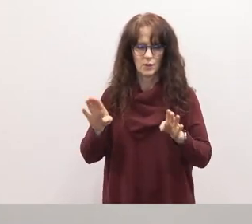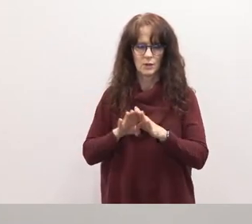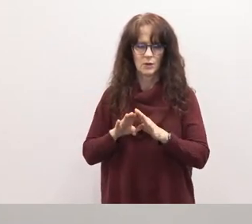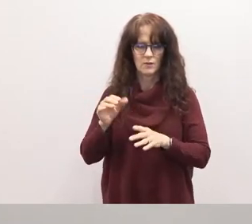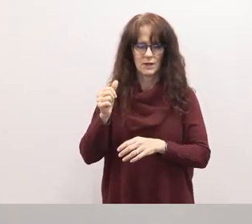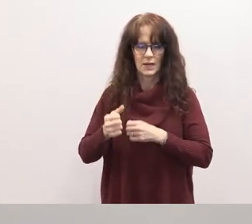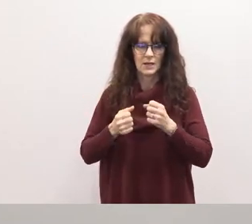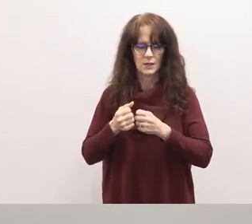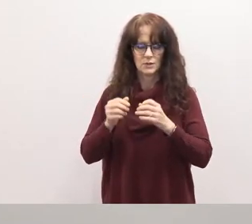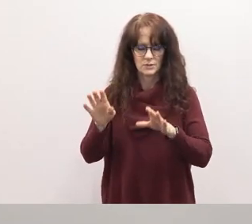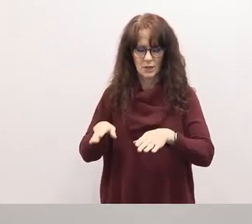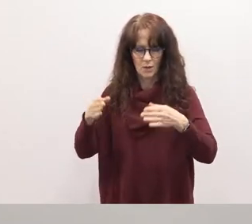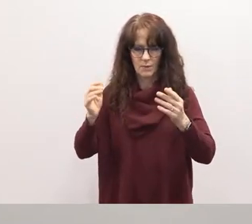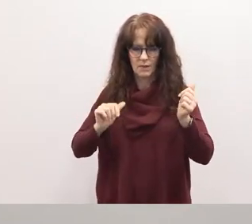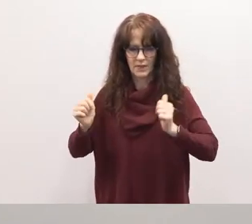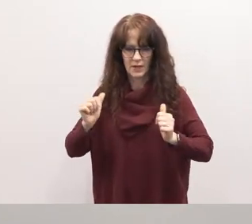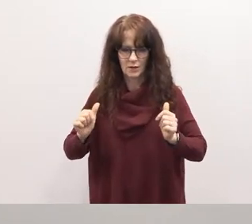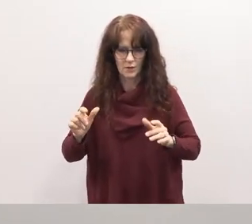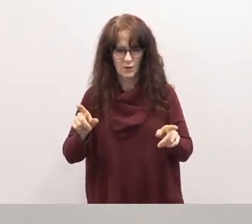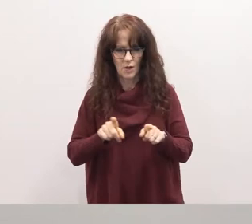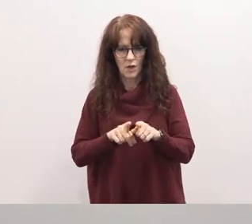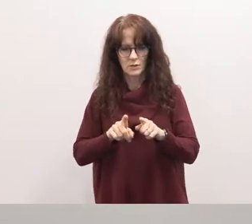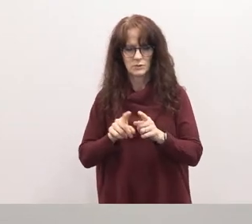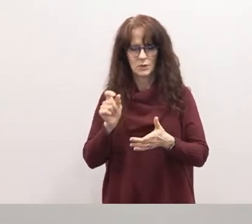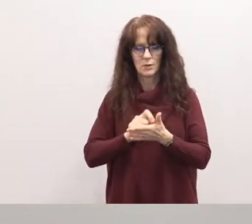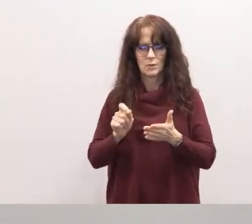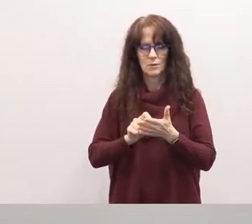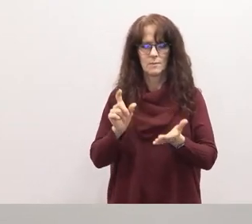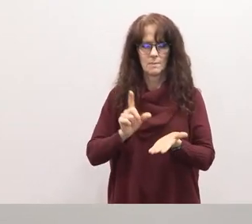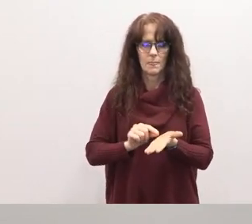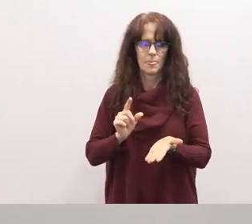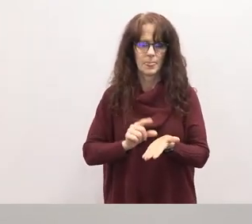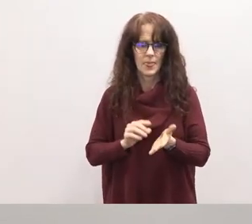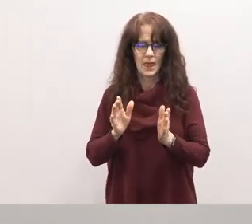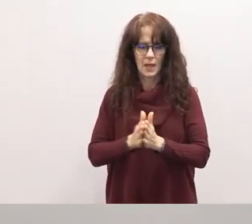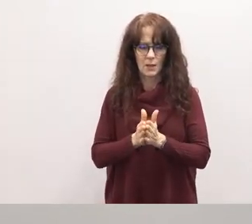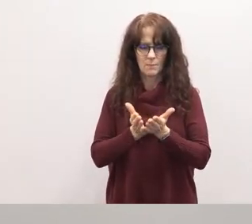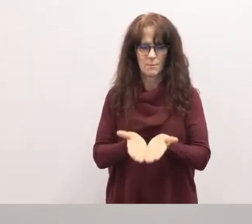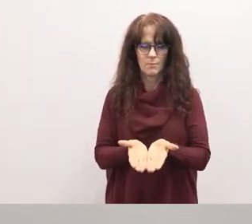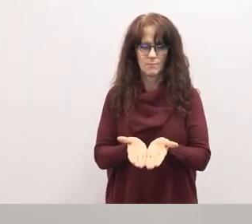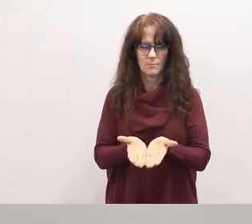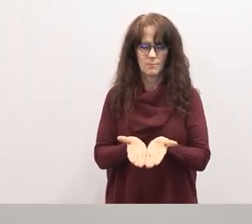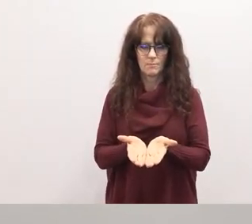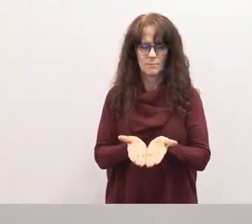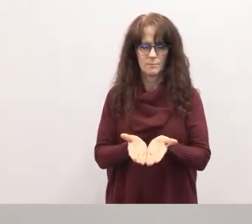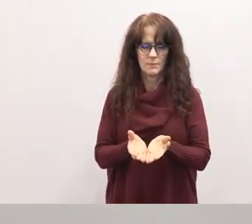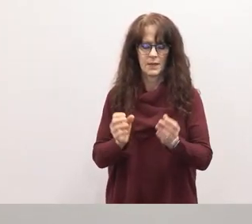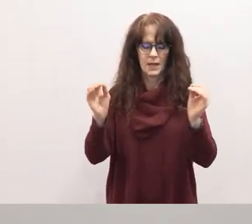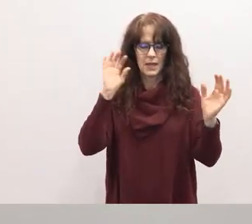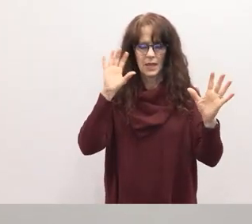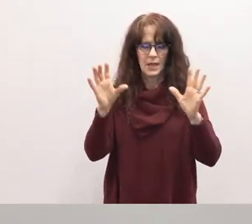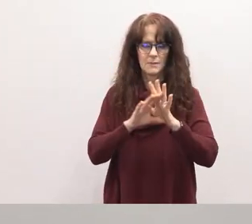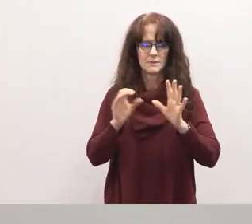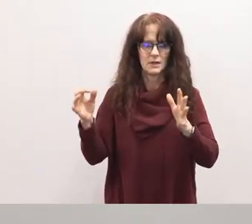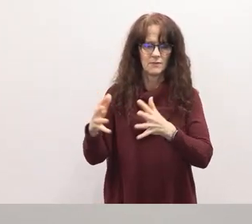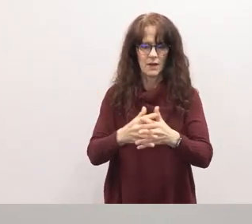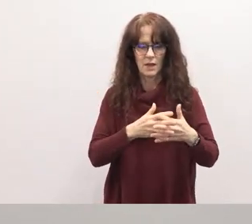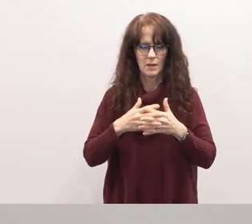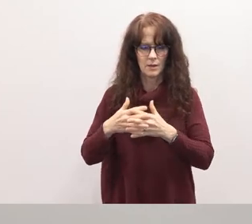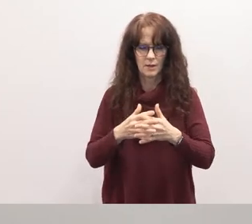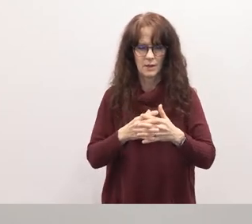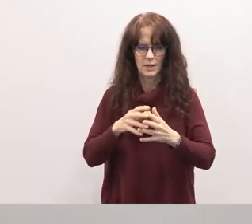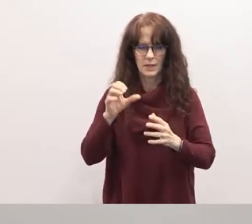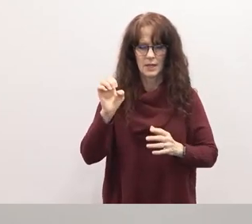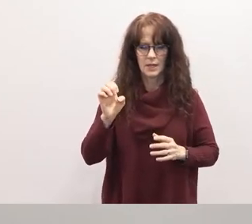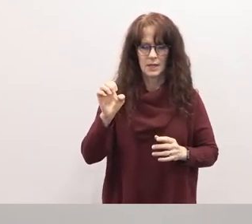more than 10 years. And she also authored and published a book entitled Images of America,